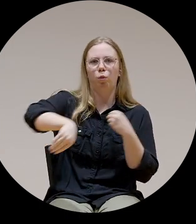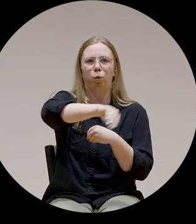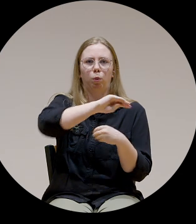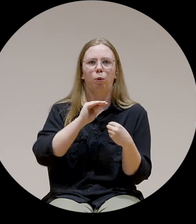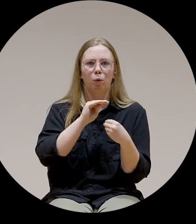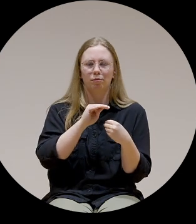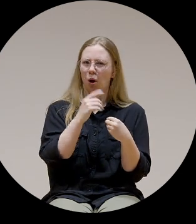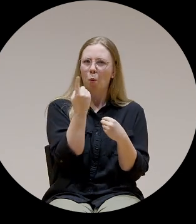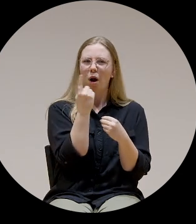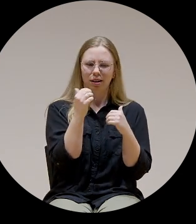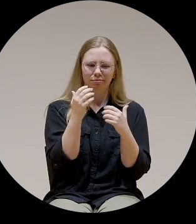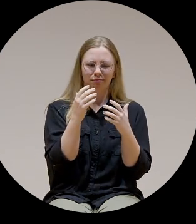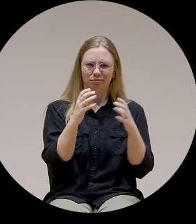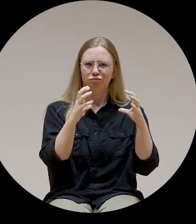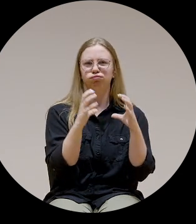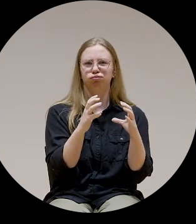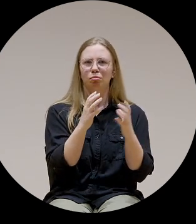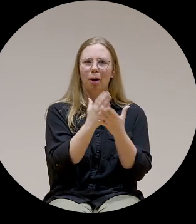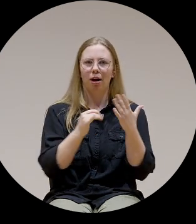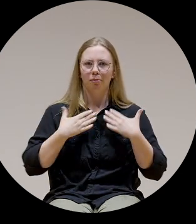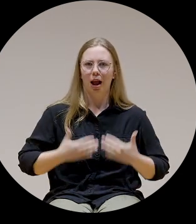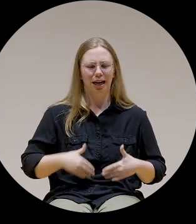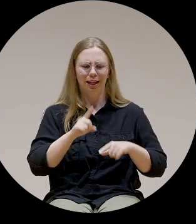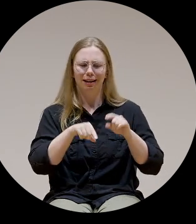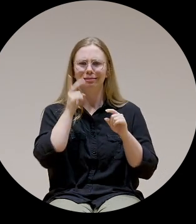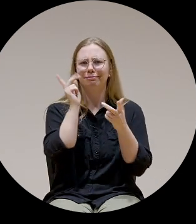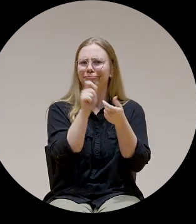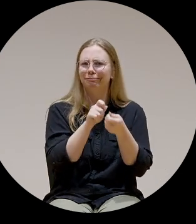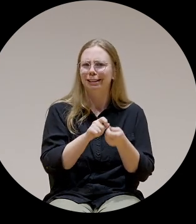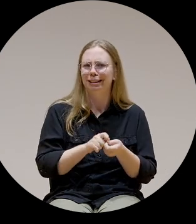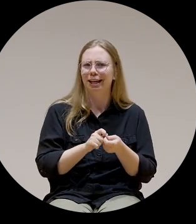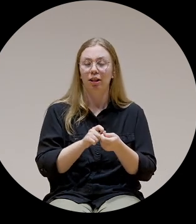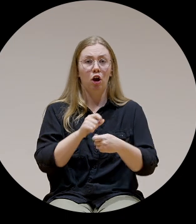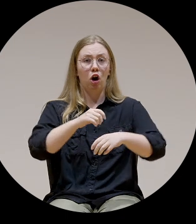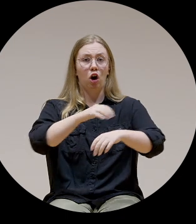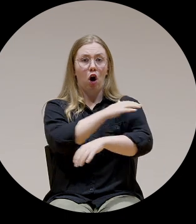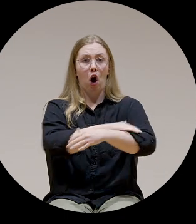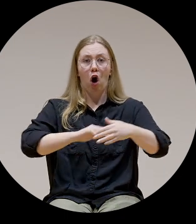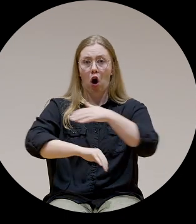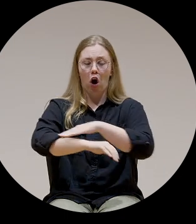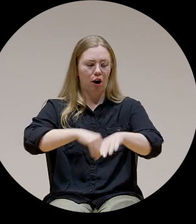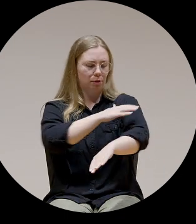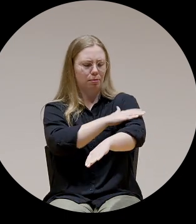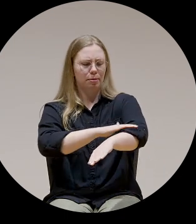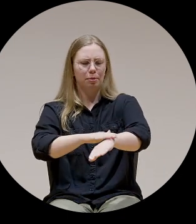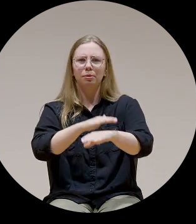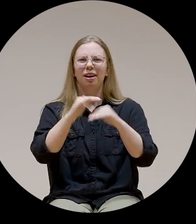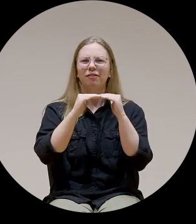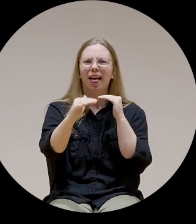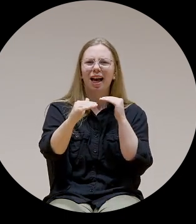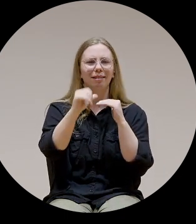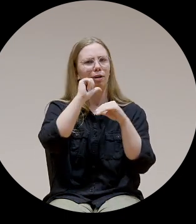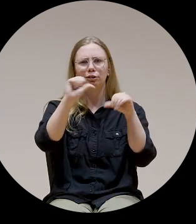He's abstracted the planes of her arms, so they're kind of flattened out. You don't have a lot of detail really in the draping of what looks to be